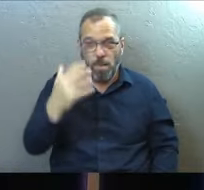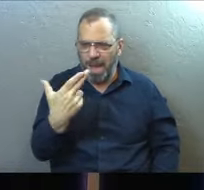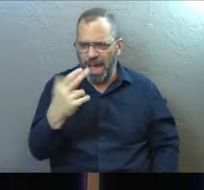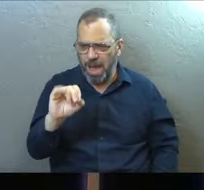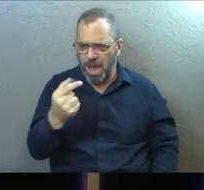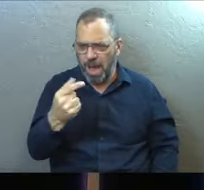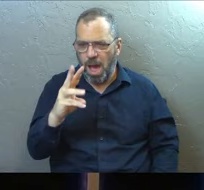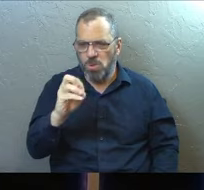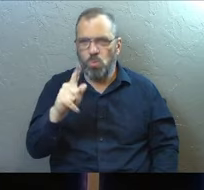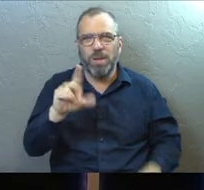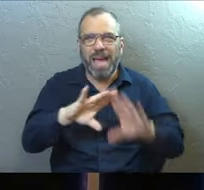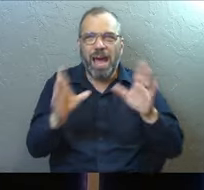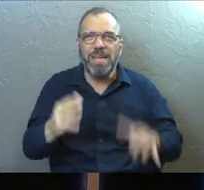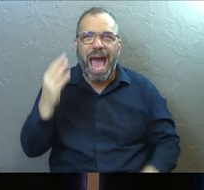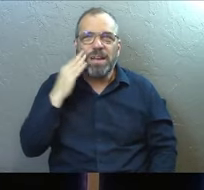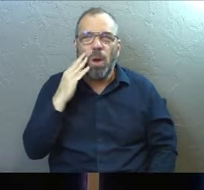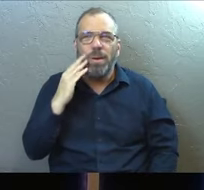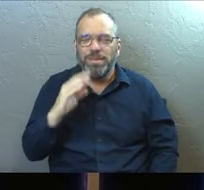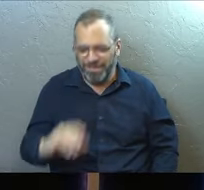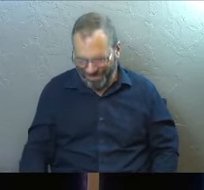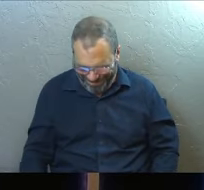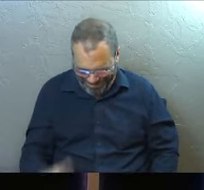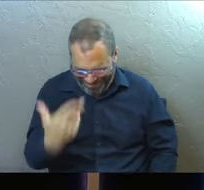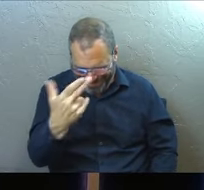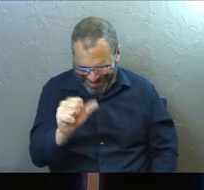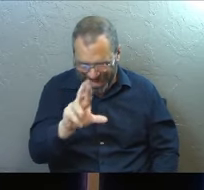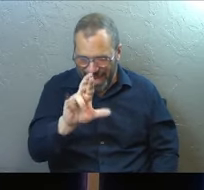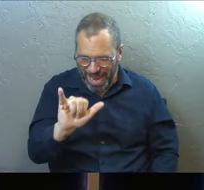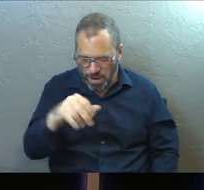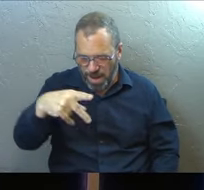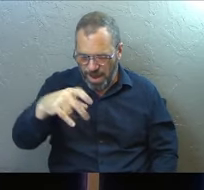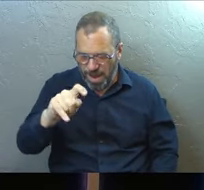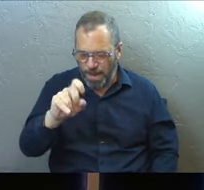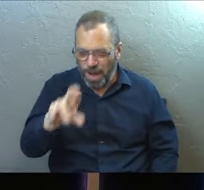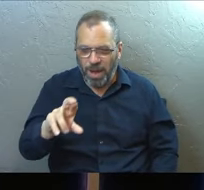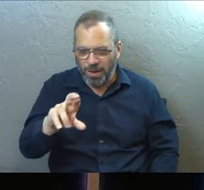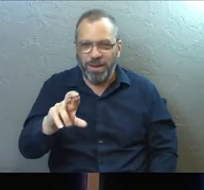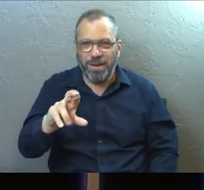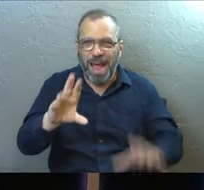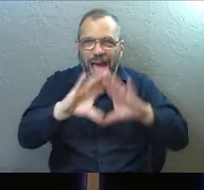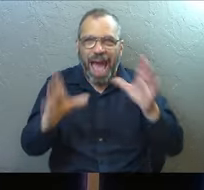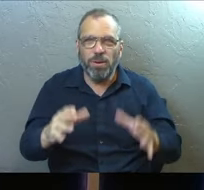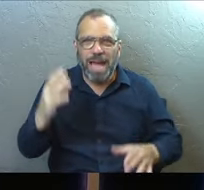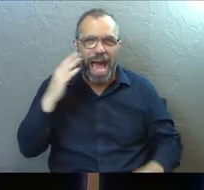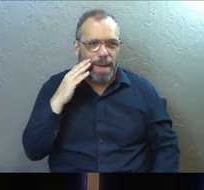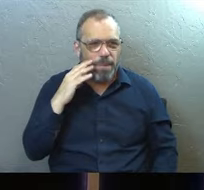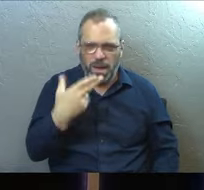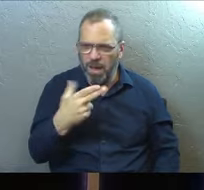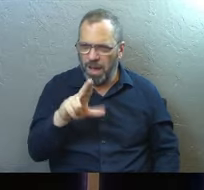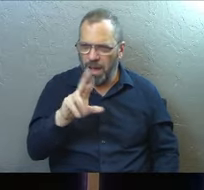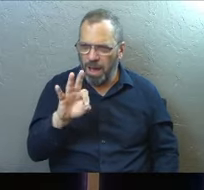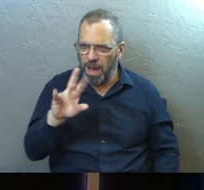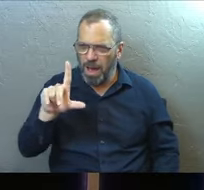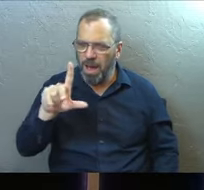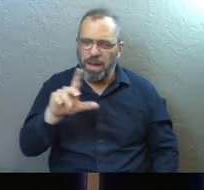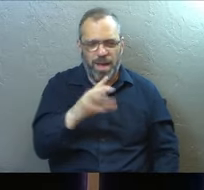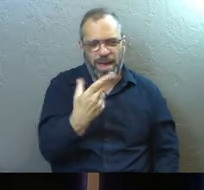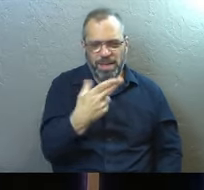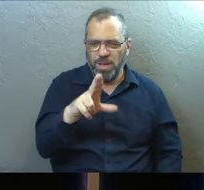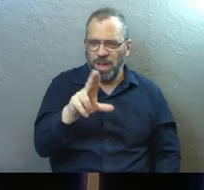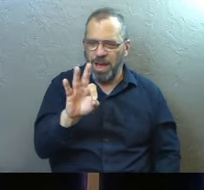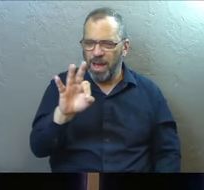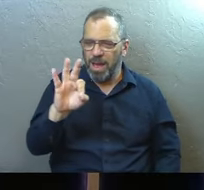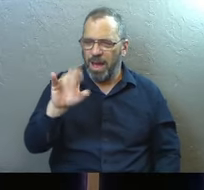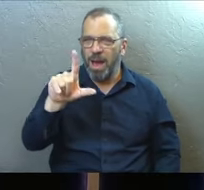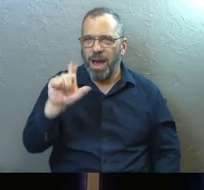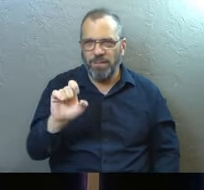Hogwarts house, people. You know what I mean? I know everything about me. And I know exactly, like, I'm a Hufflepuff, okay? Makes a lot of sense. I see you. Hufflepuffs. Any